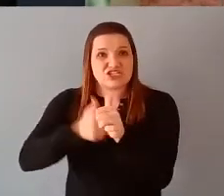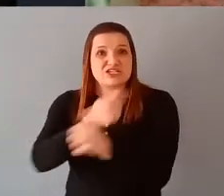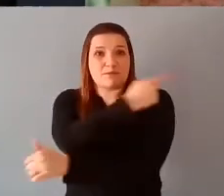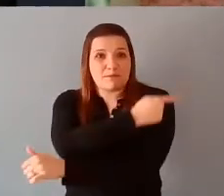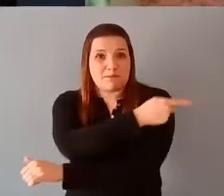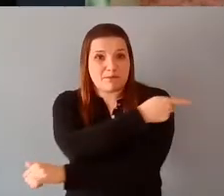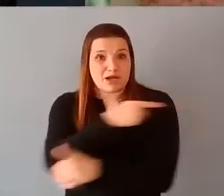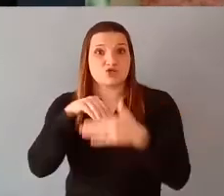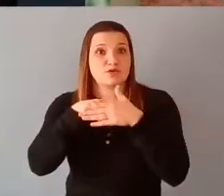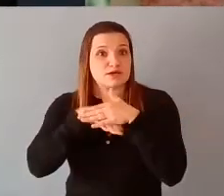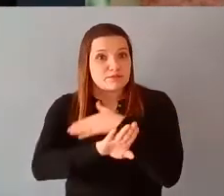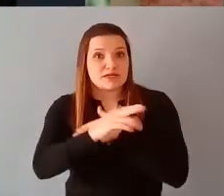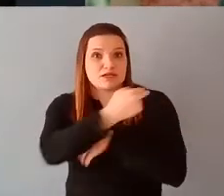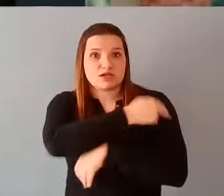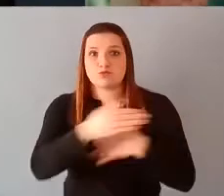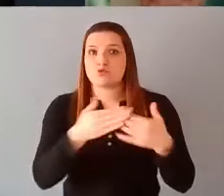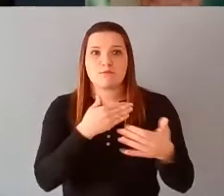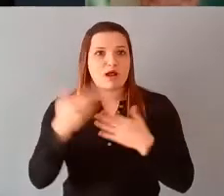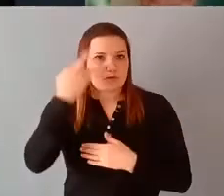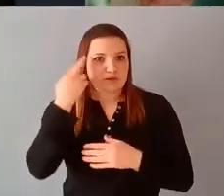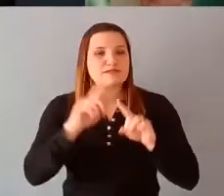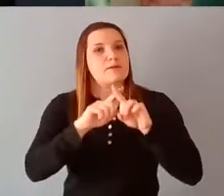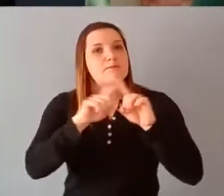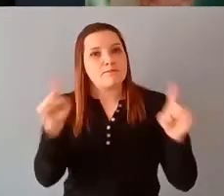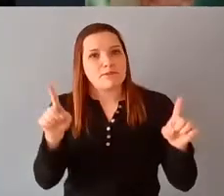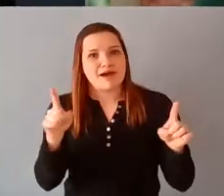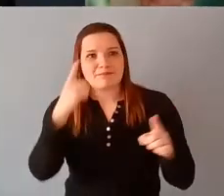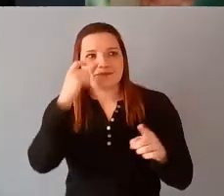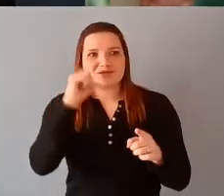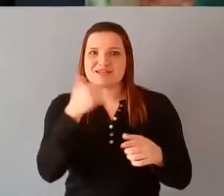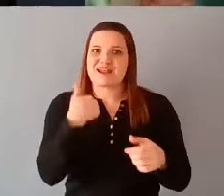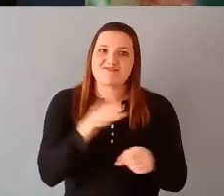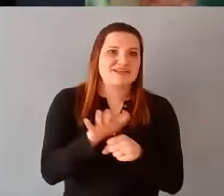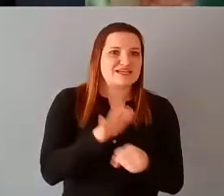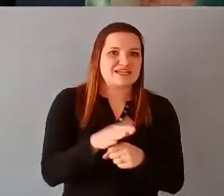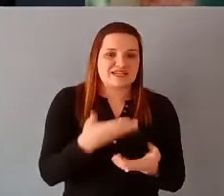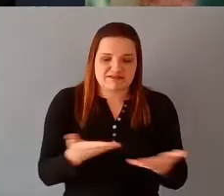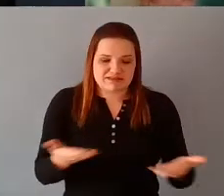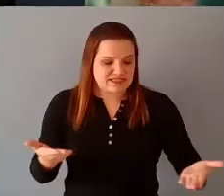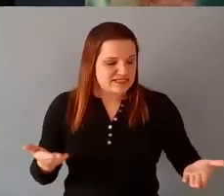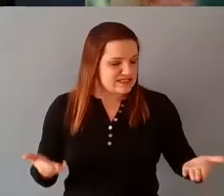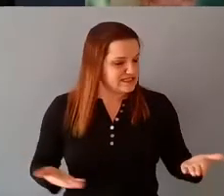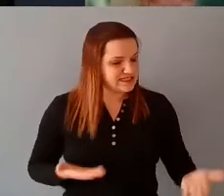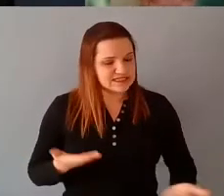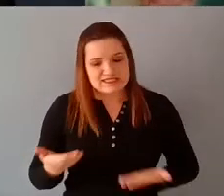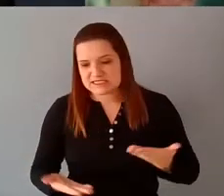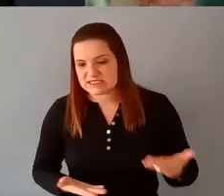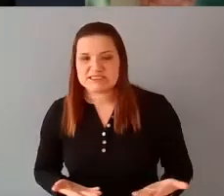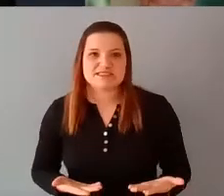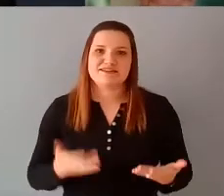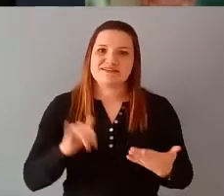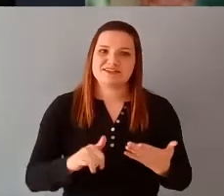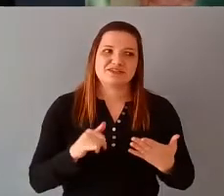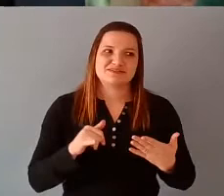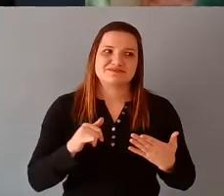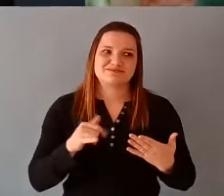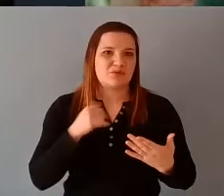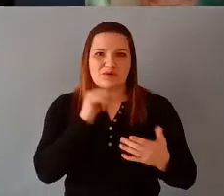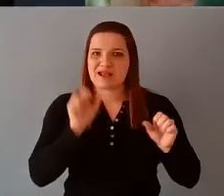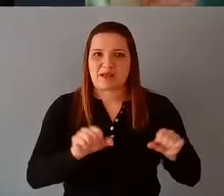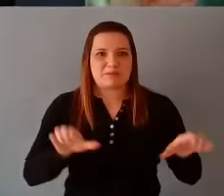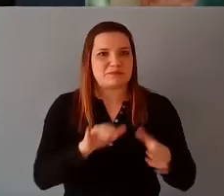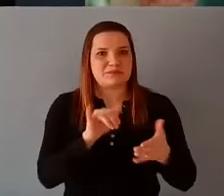that came in. But the lack of supplies really kind of inhibited that.